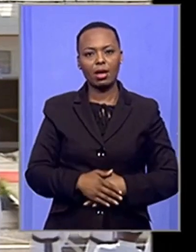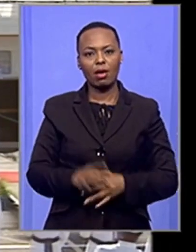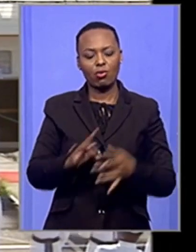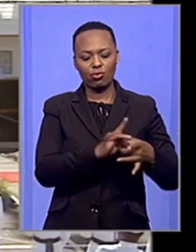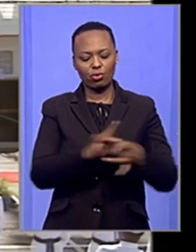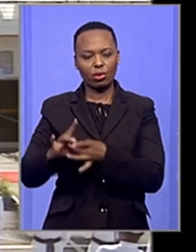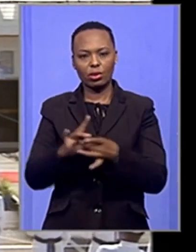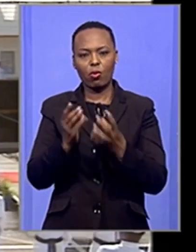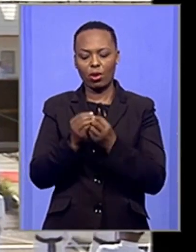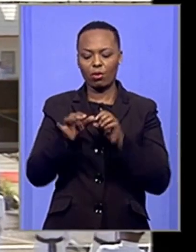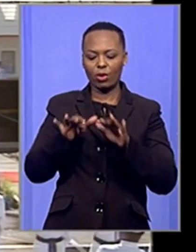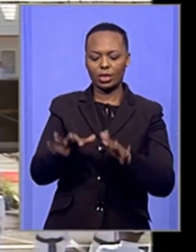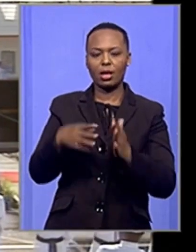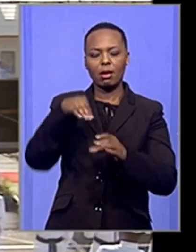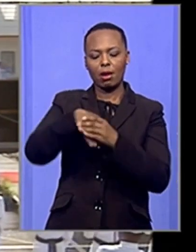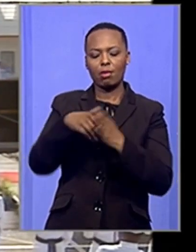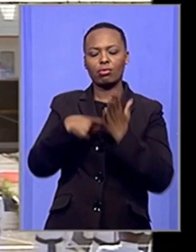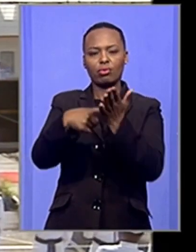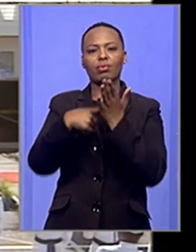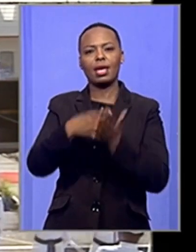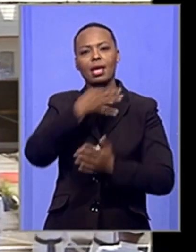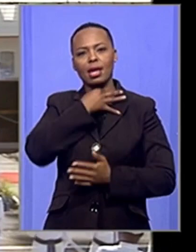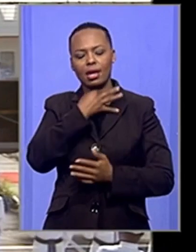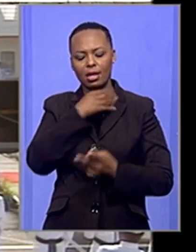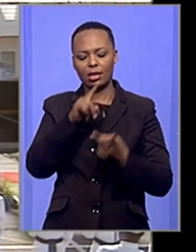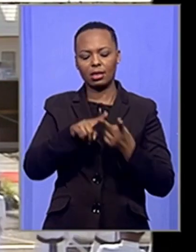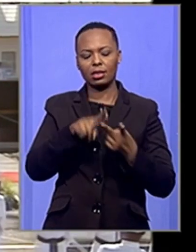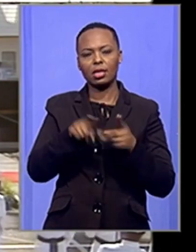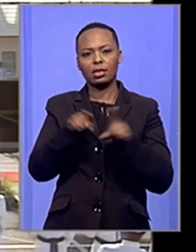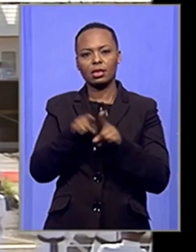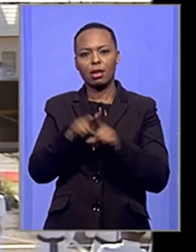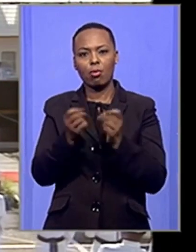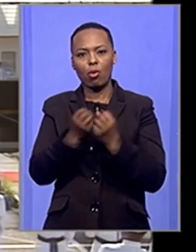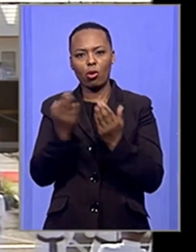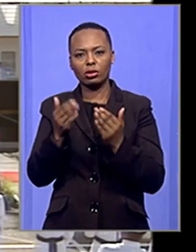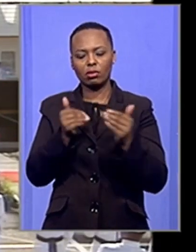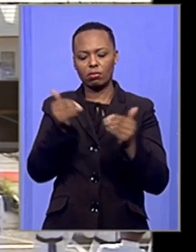kenyeletsa tshebedisano puong ya Senyesemane, botjhaba le melao ya tsamaiso ya ditjhelete.